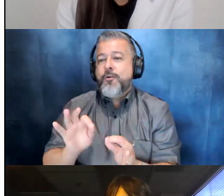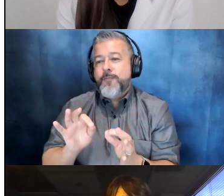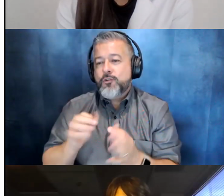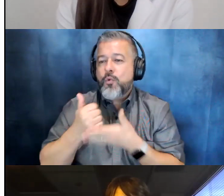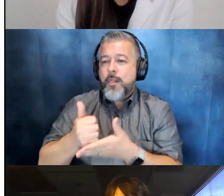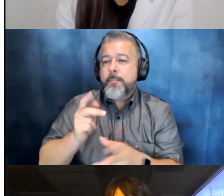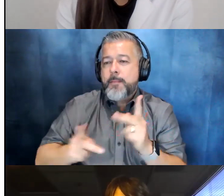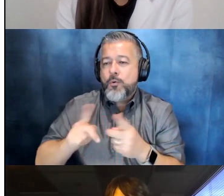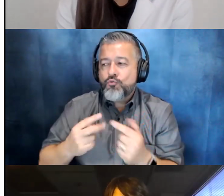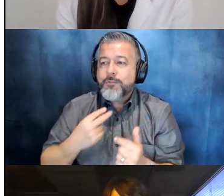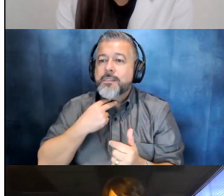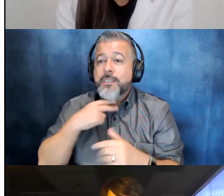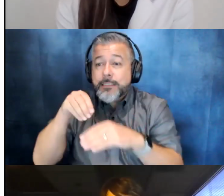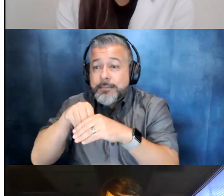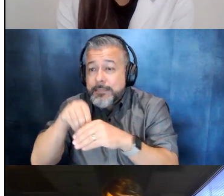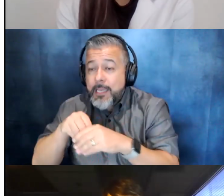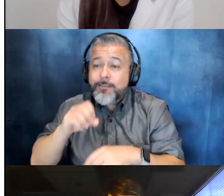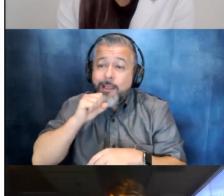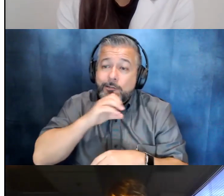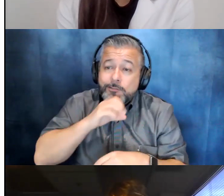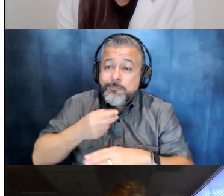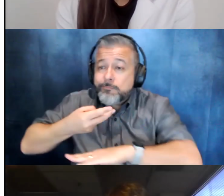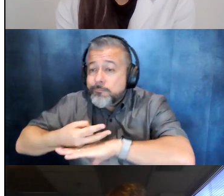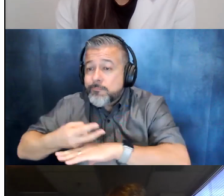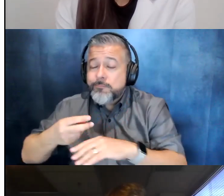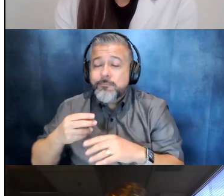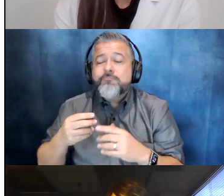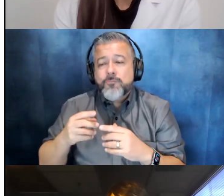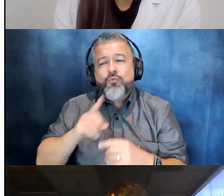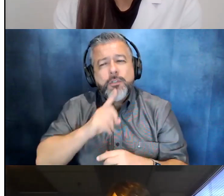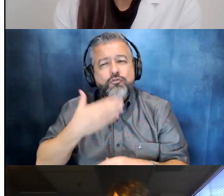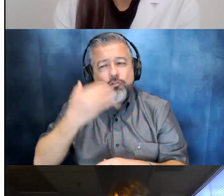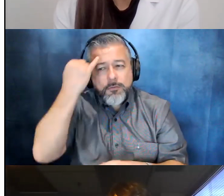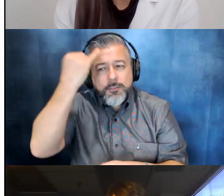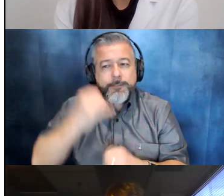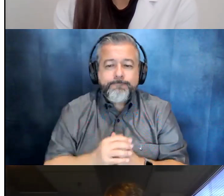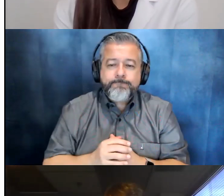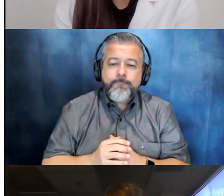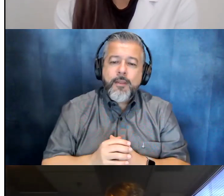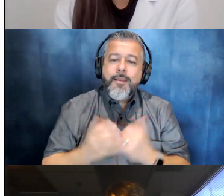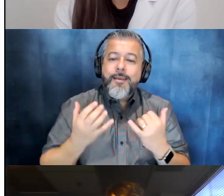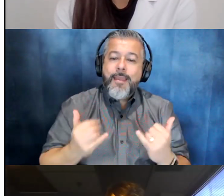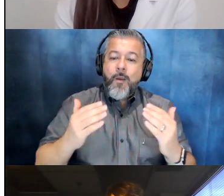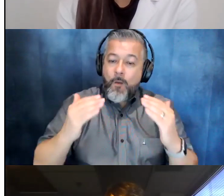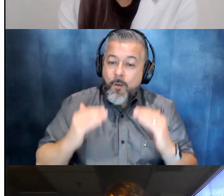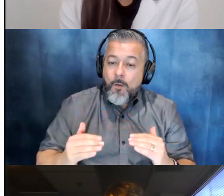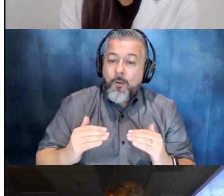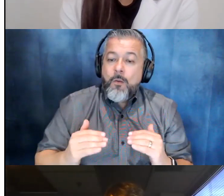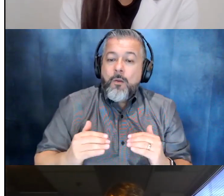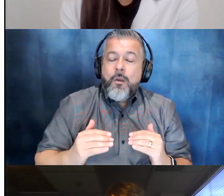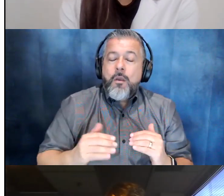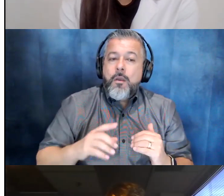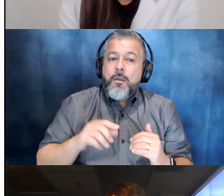but likely always. So I appreciate your comments. So this is a really important one, and I think it relates both to those